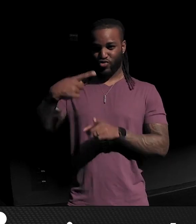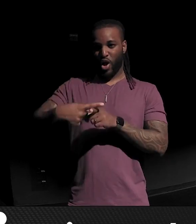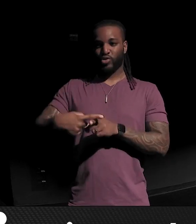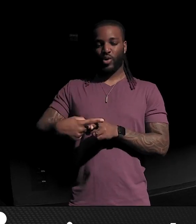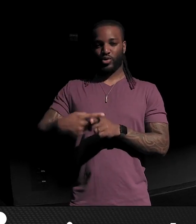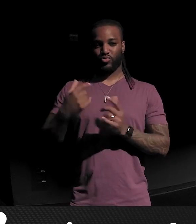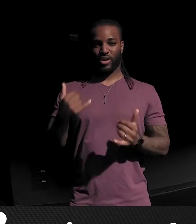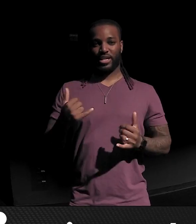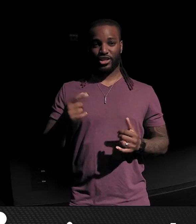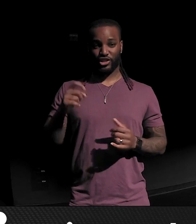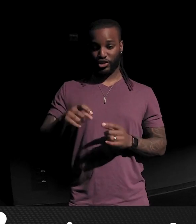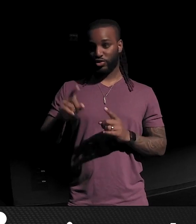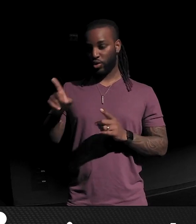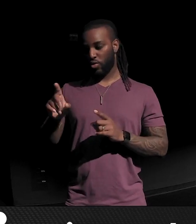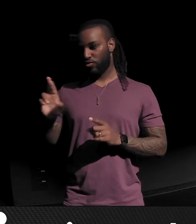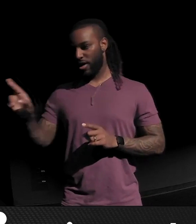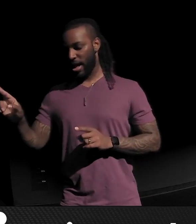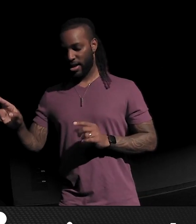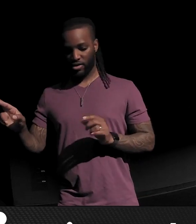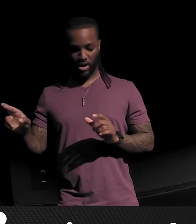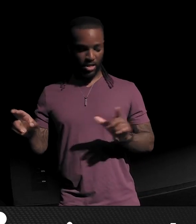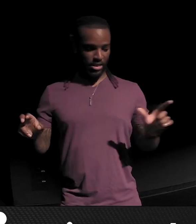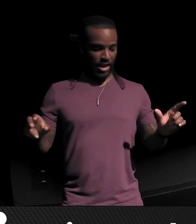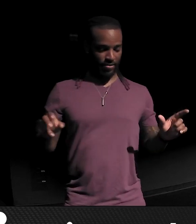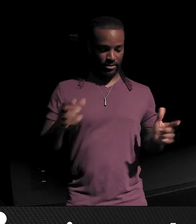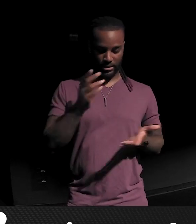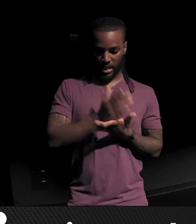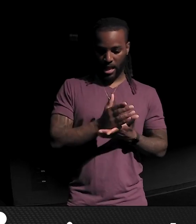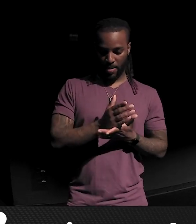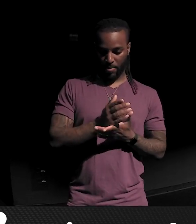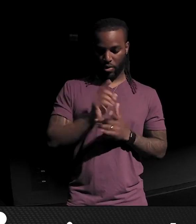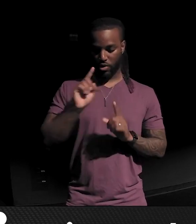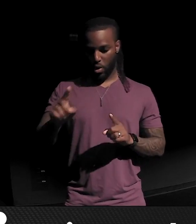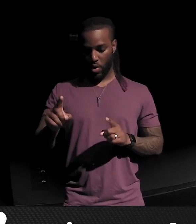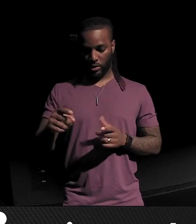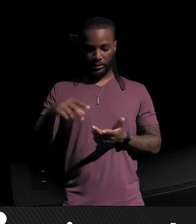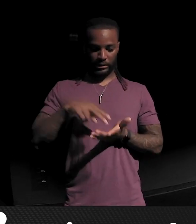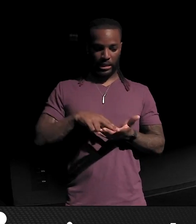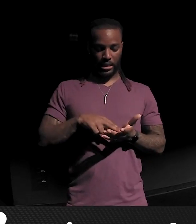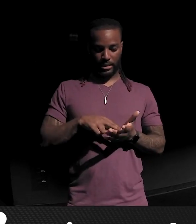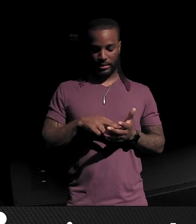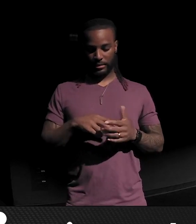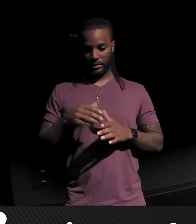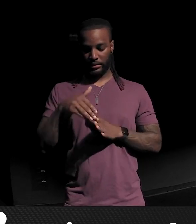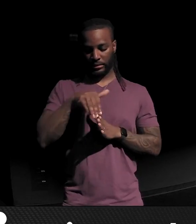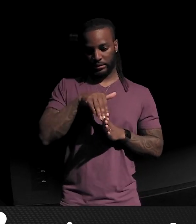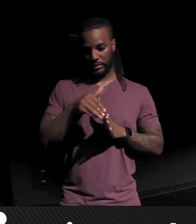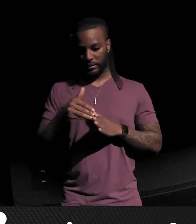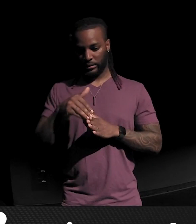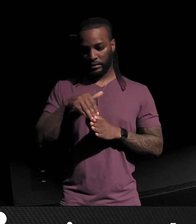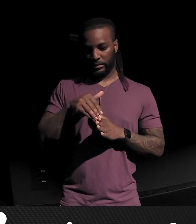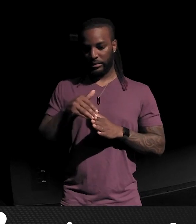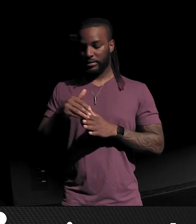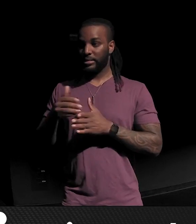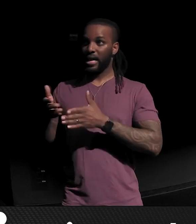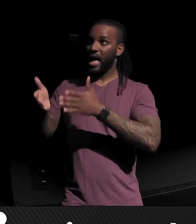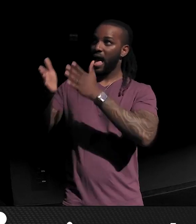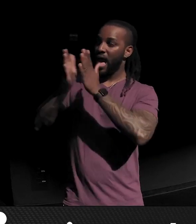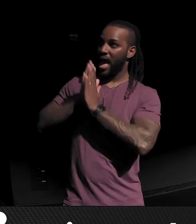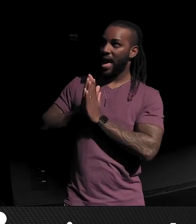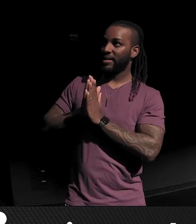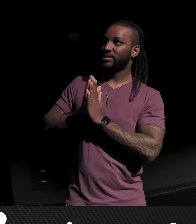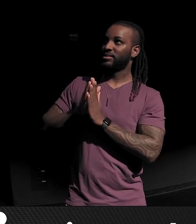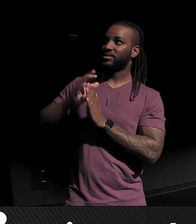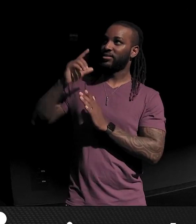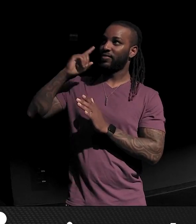Should you go right or left, here or there, stop or go? Stand at the crossroads and look. Ask for the ancient paths. Ask